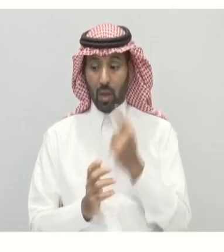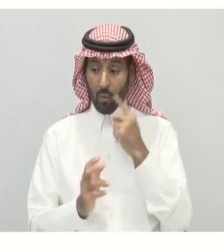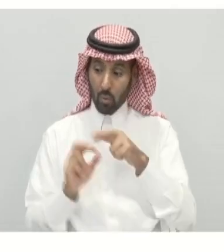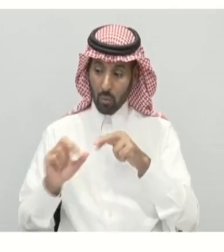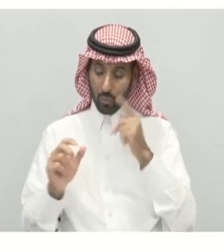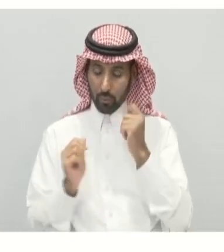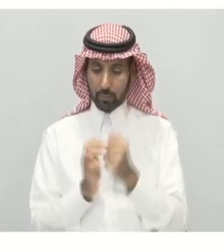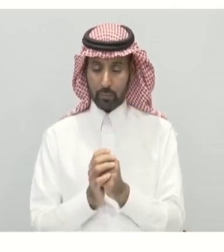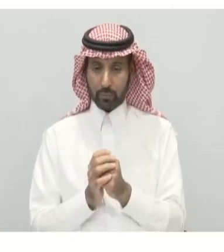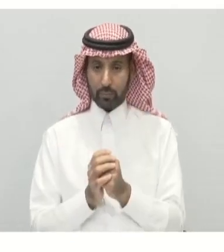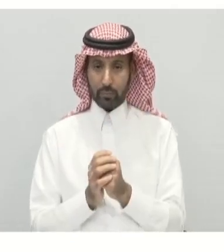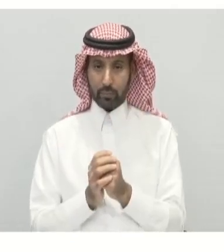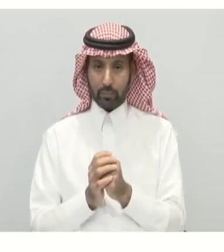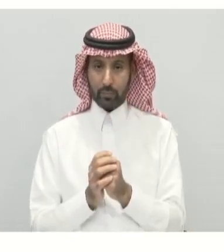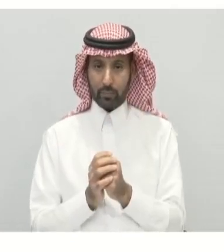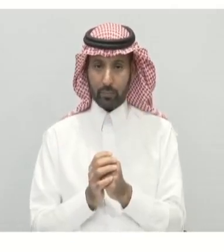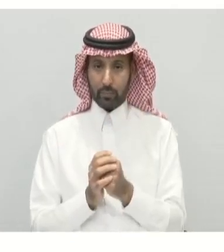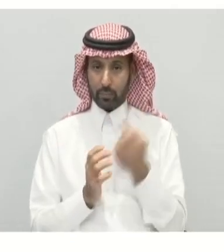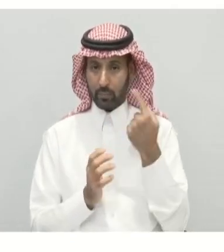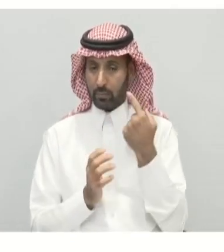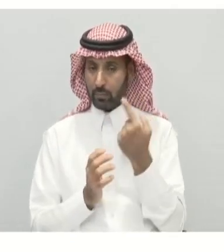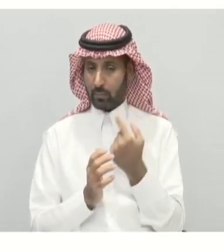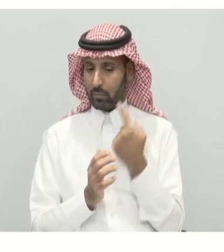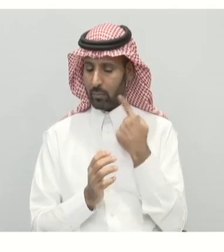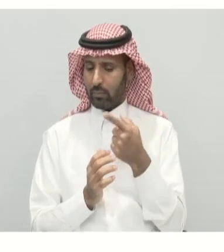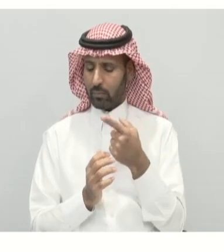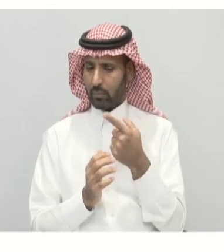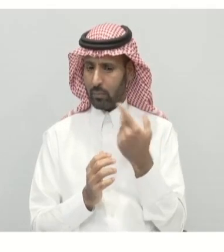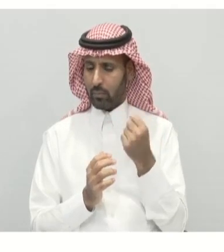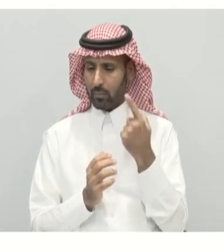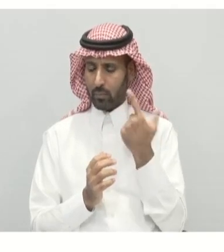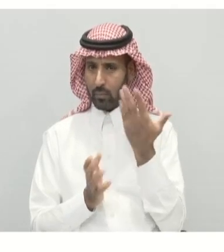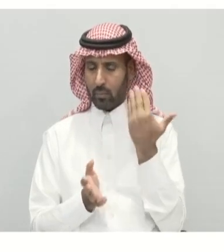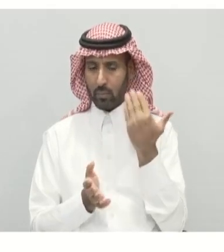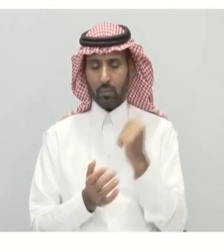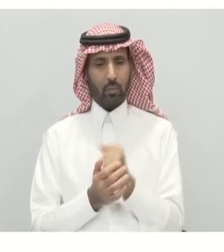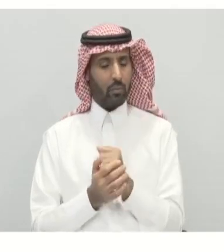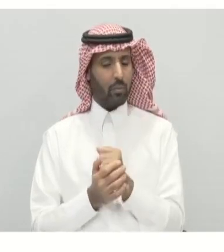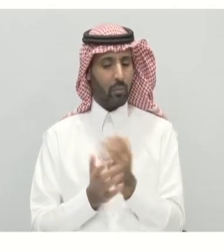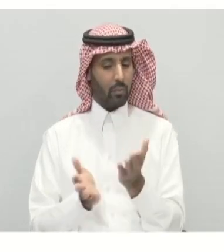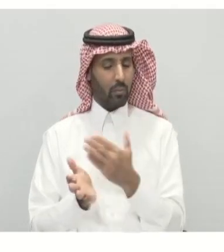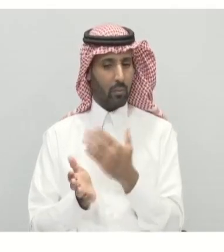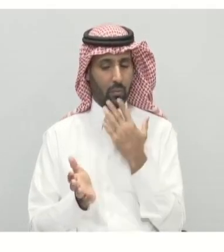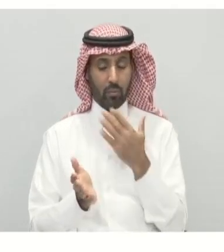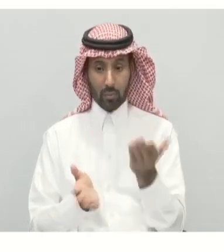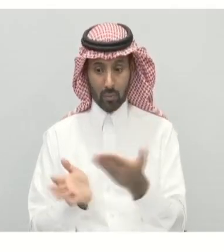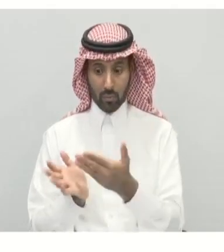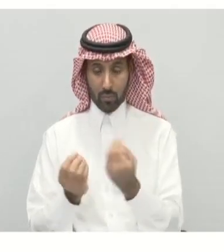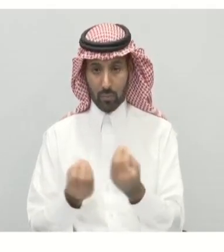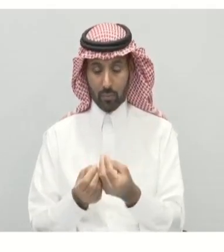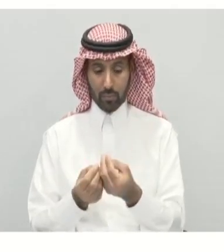Find out. So as you have noticed, it is coming up. We're having next come